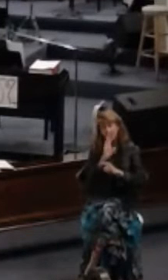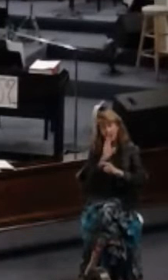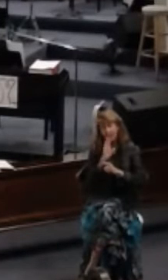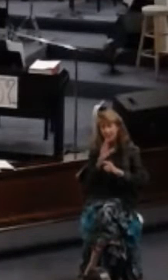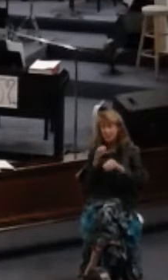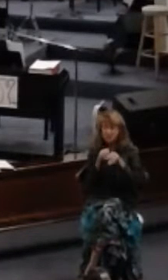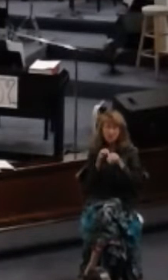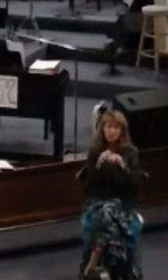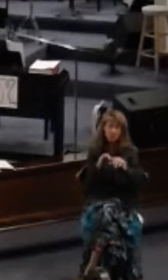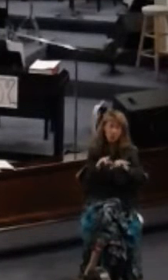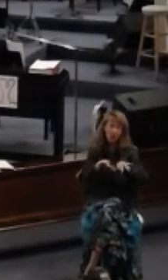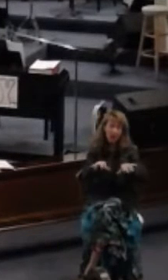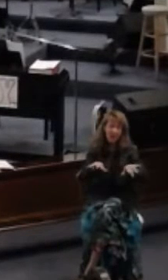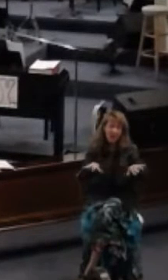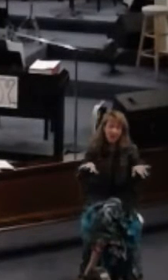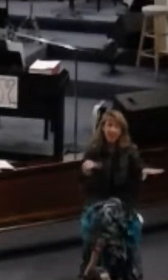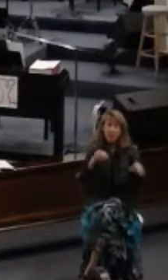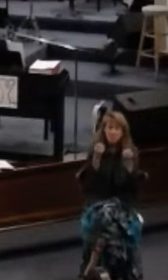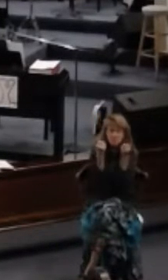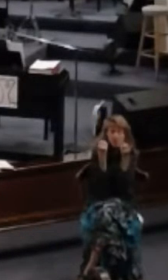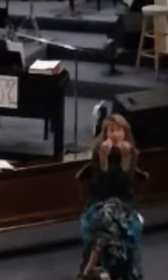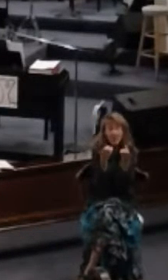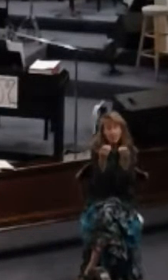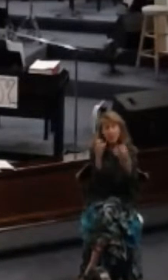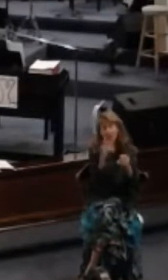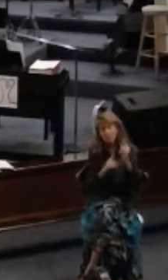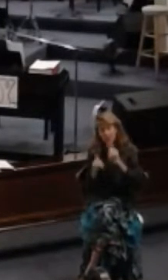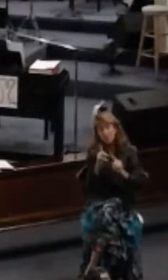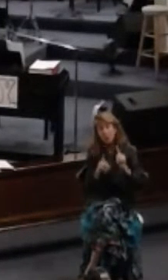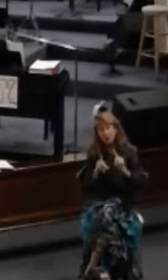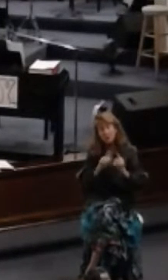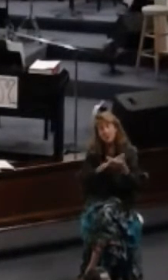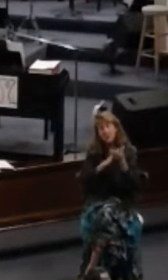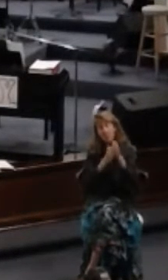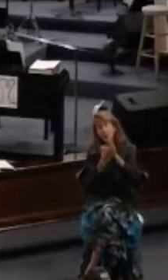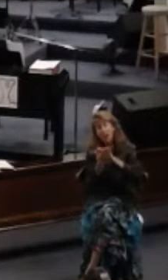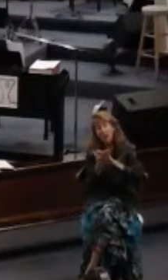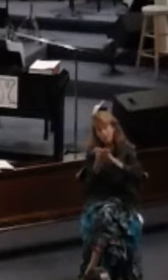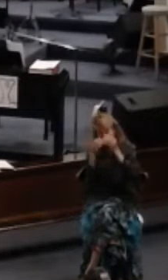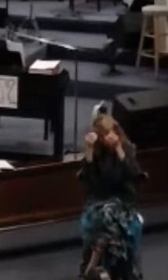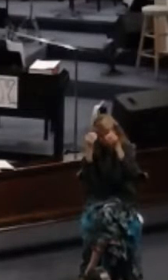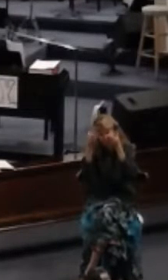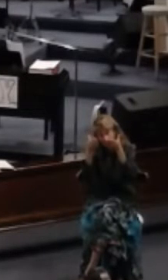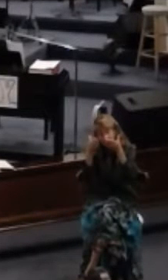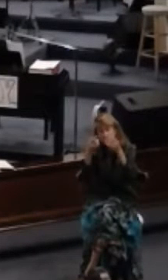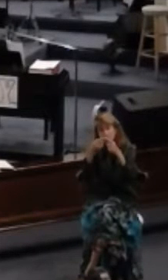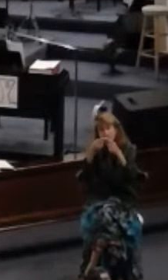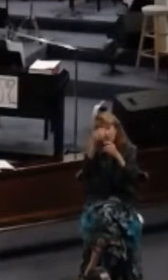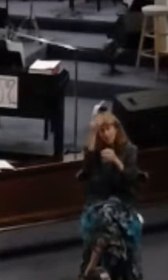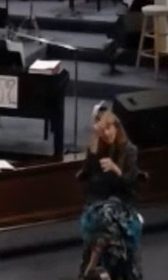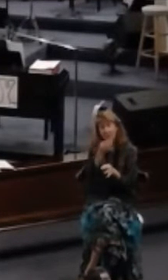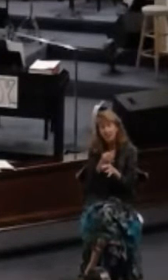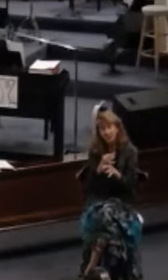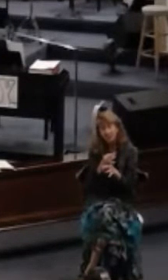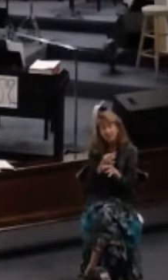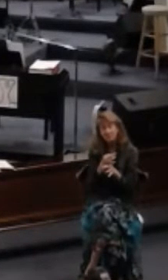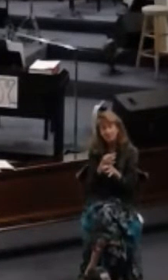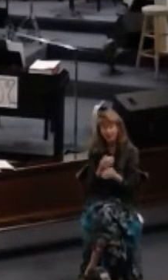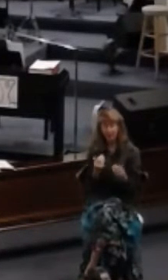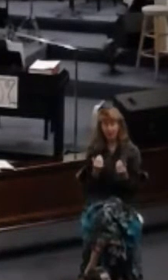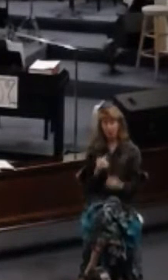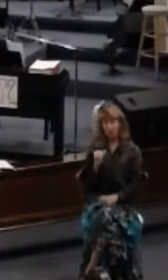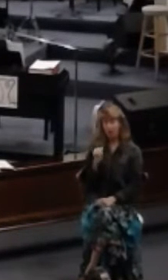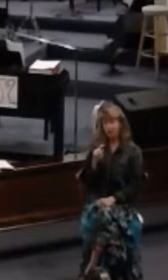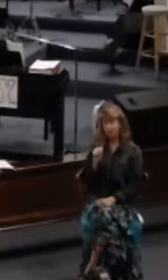rapidly, and a large number of priests became obedient to the faith. Now, Acts